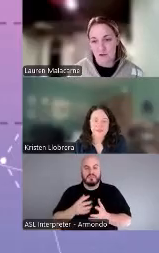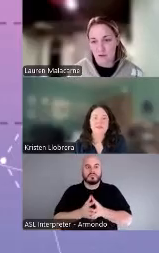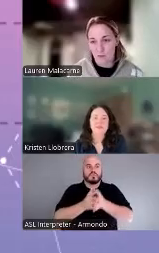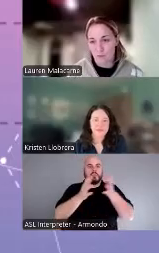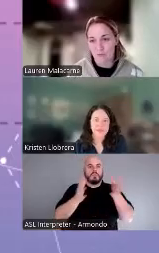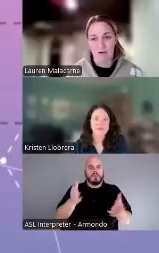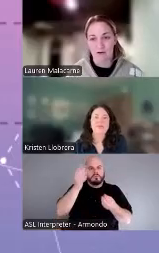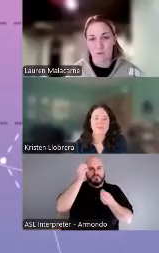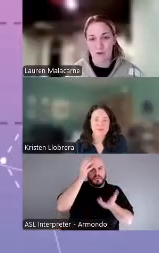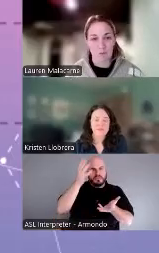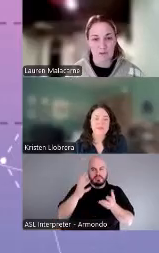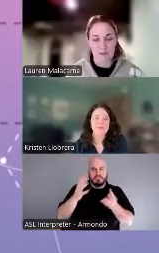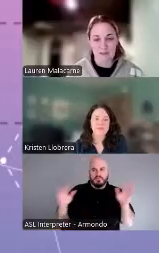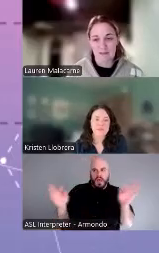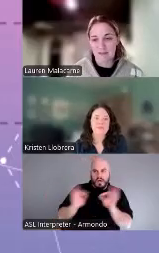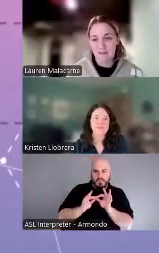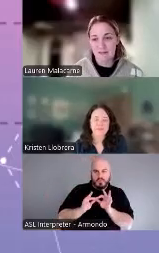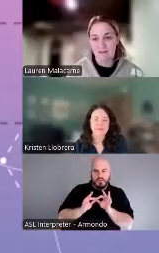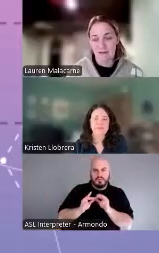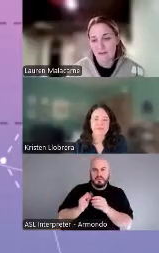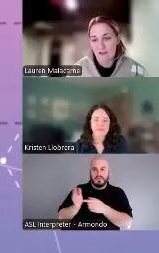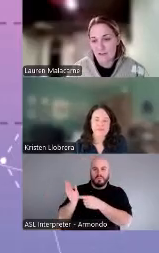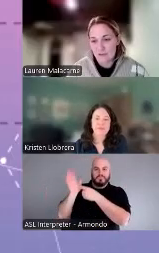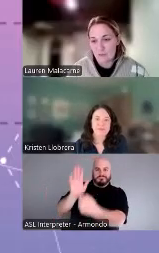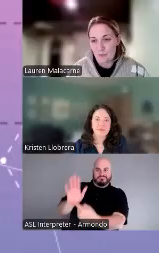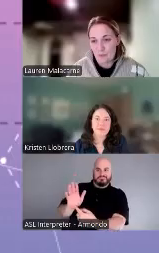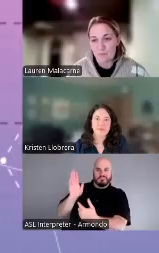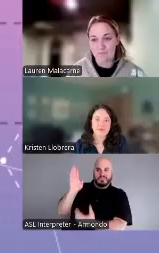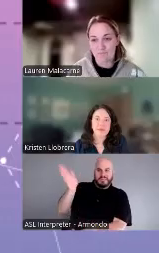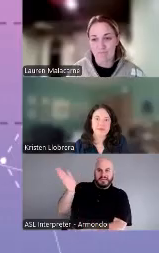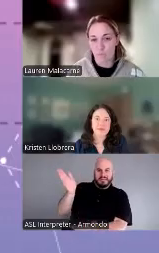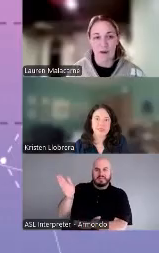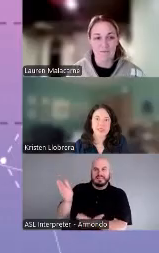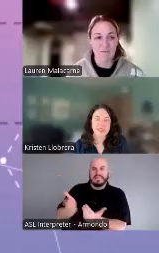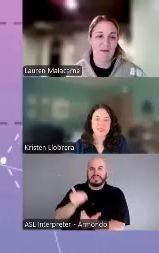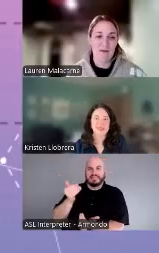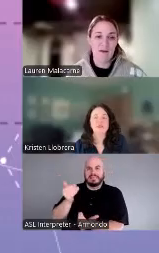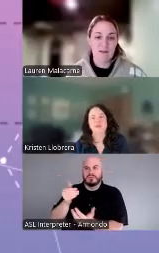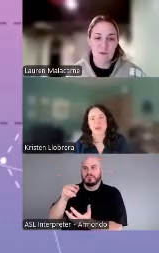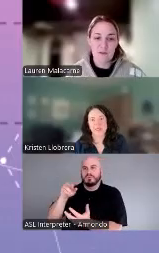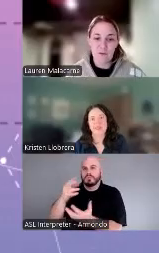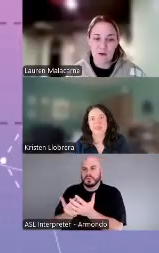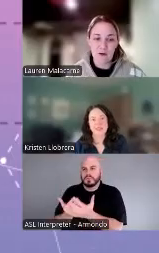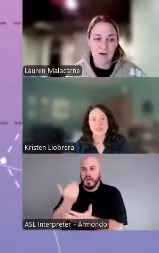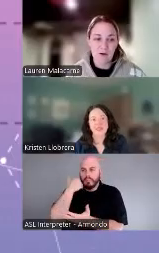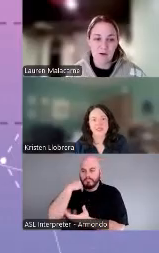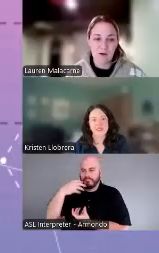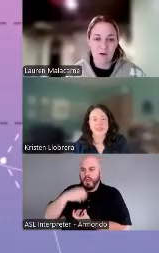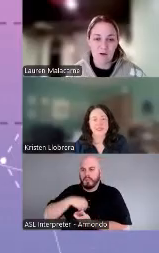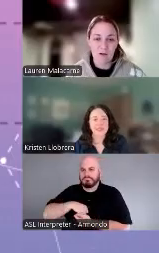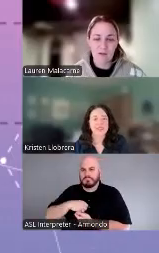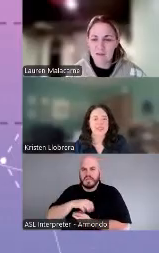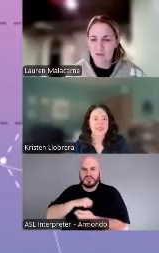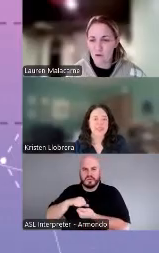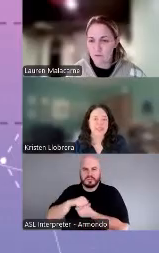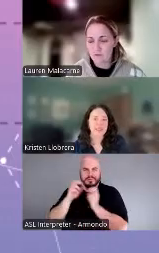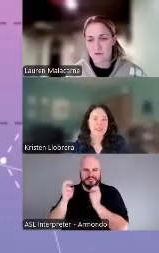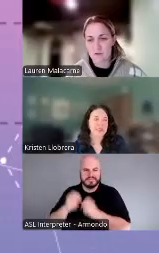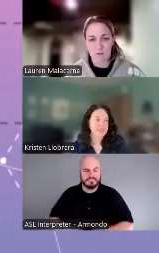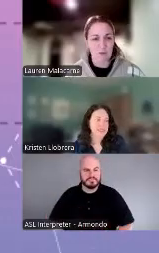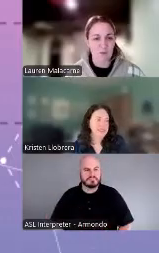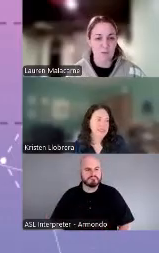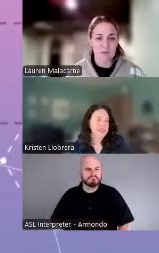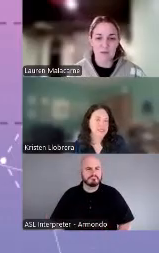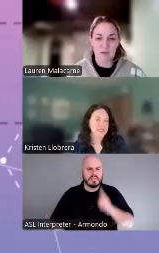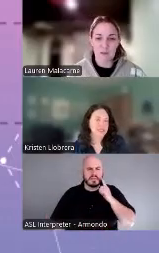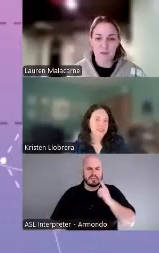is valuable, but finding a way to present it in like a digestible way. And so as a reminder, here are, I think these are all of the skills.